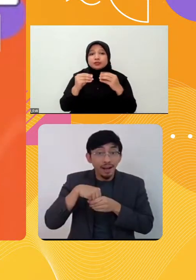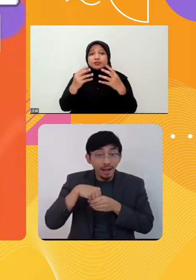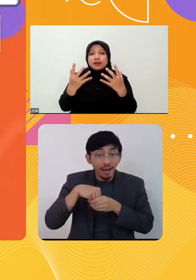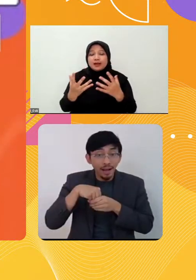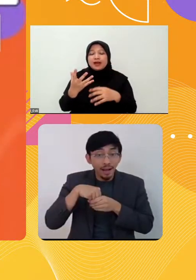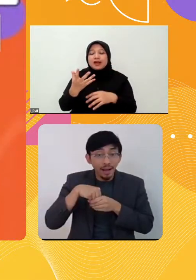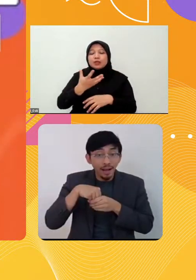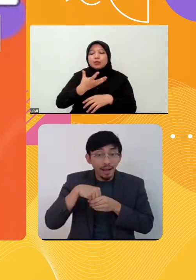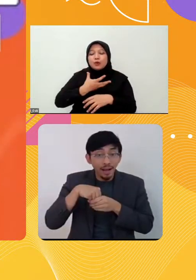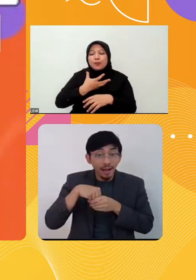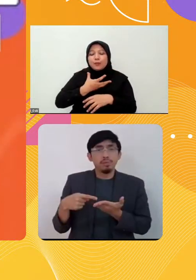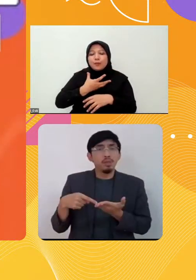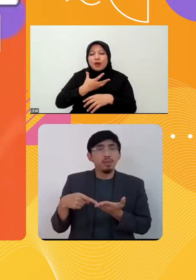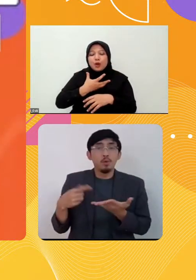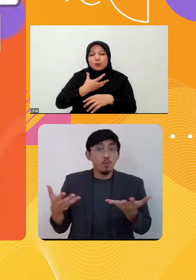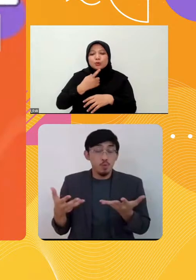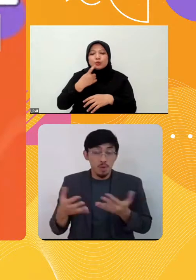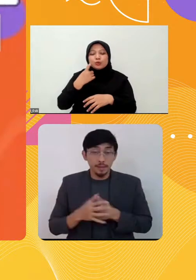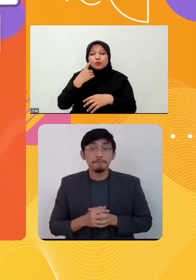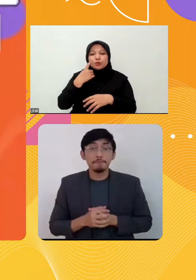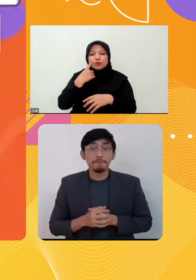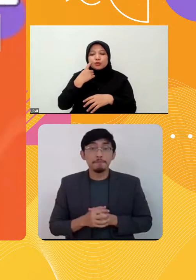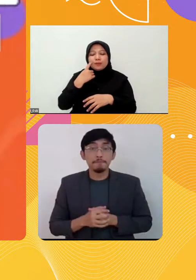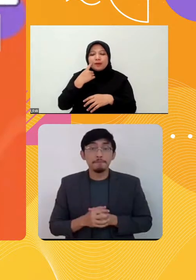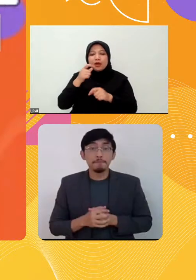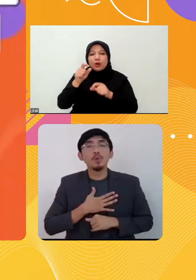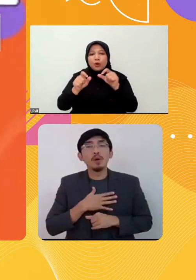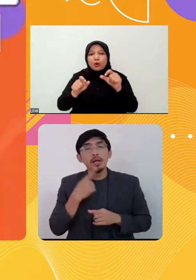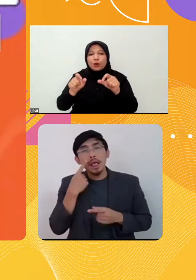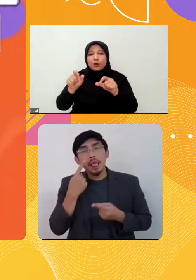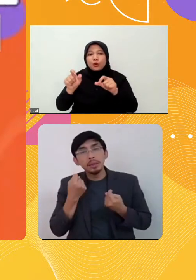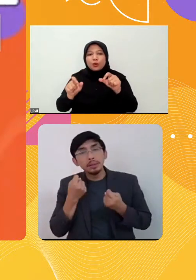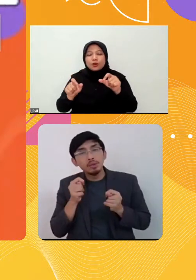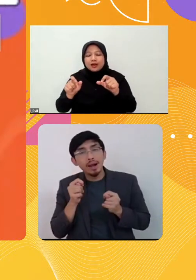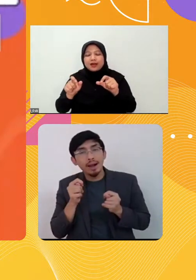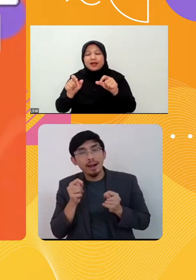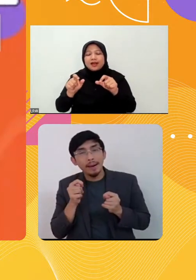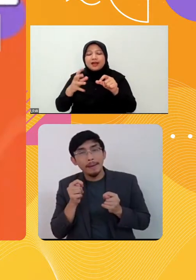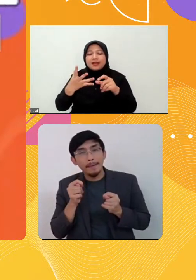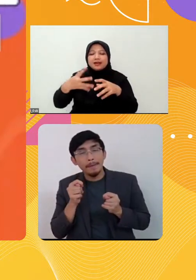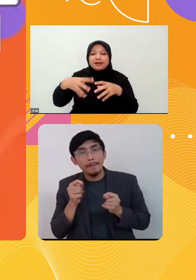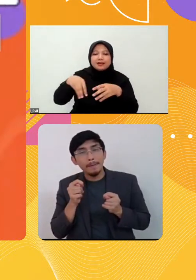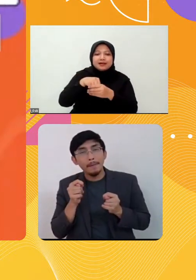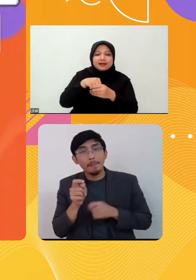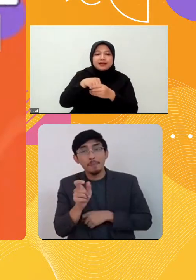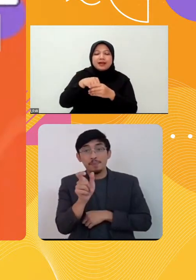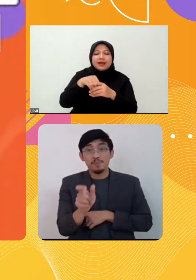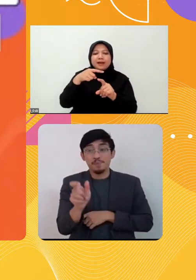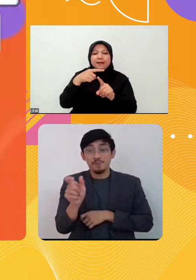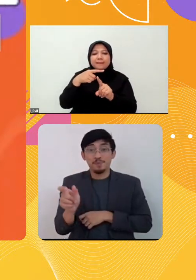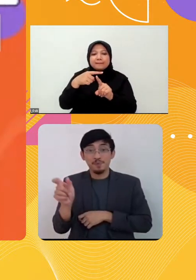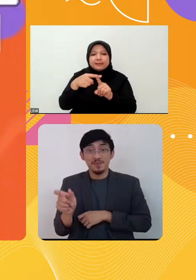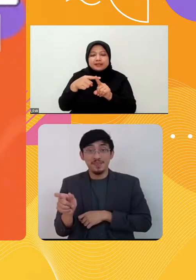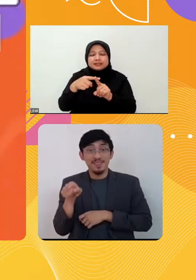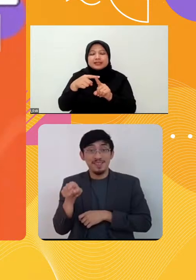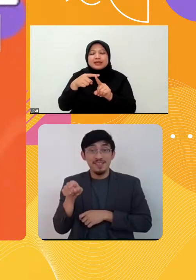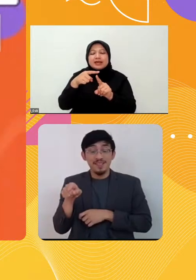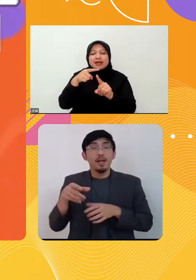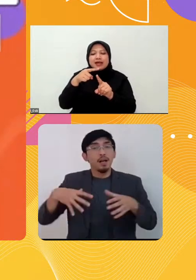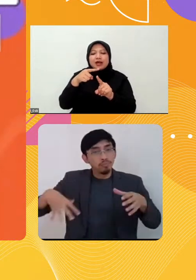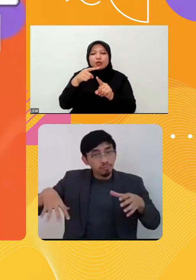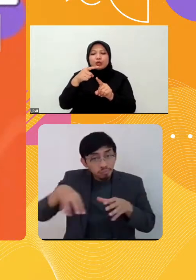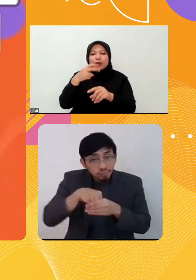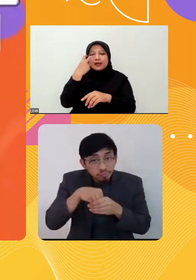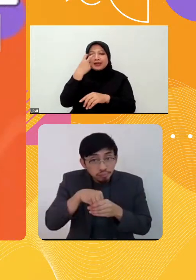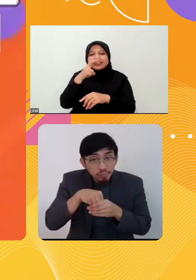person, and then there is have many available fact check and then social media and social monitoring tools